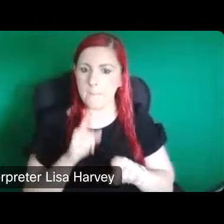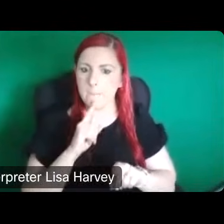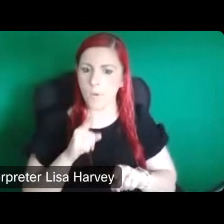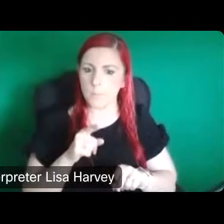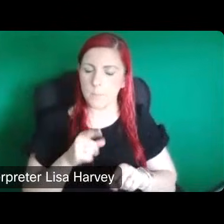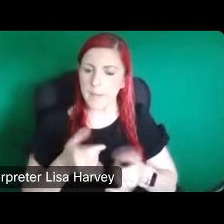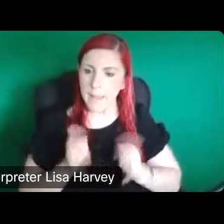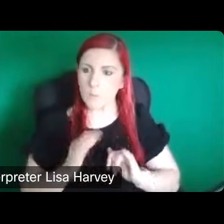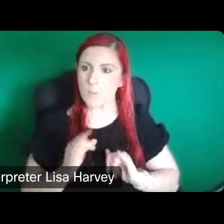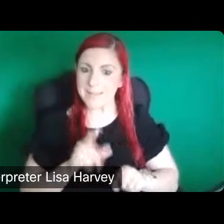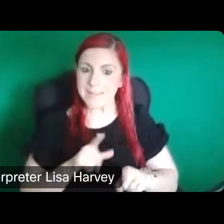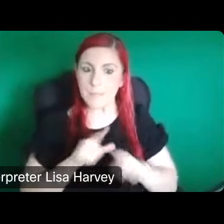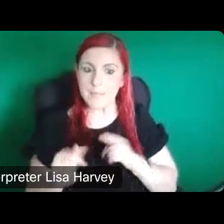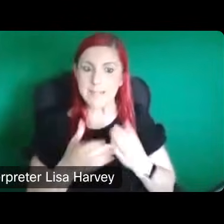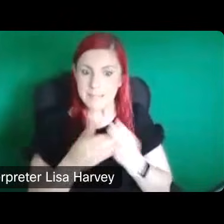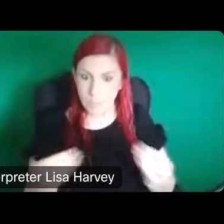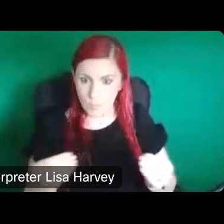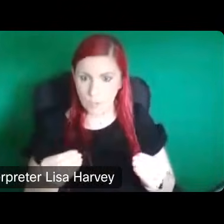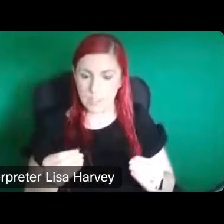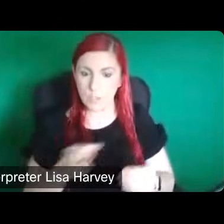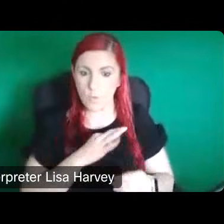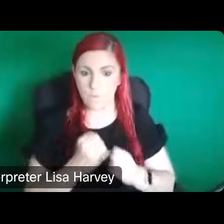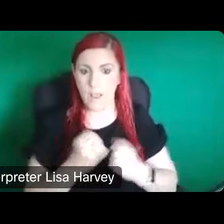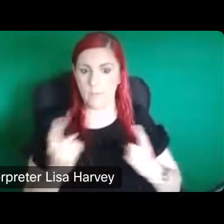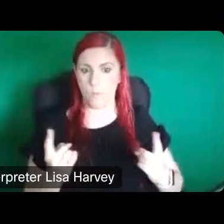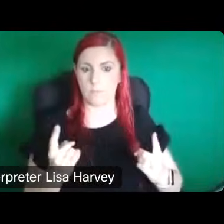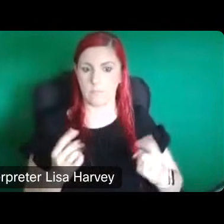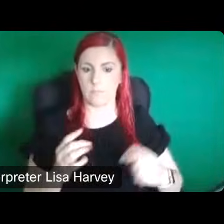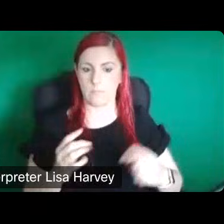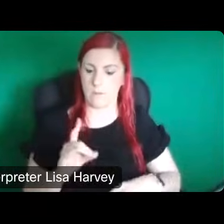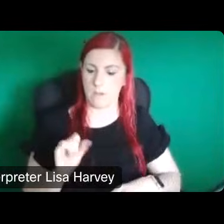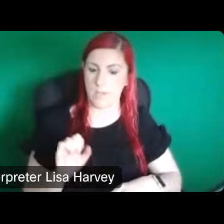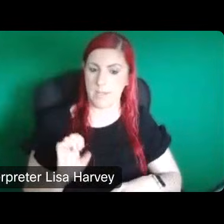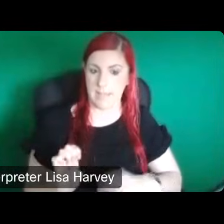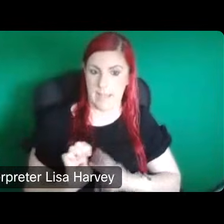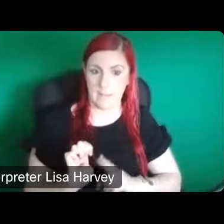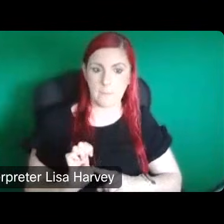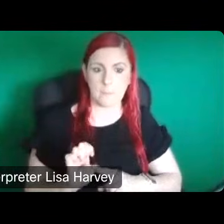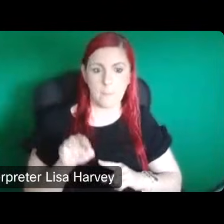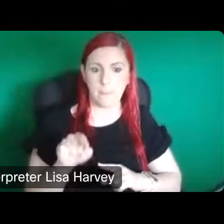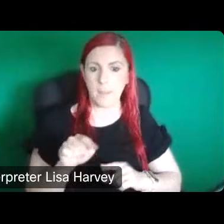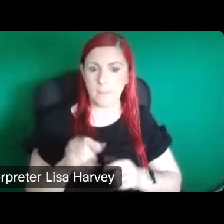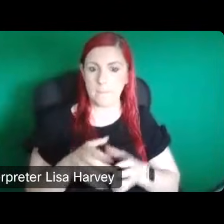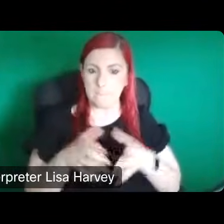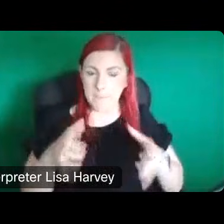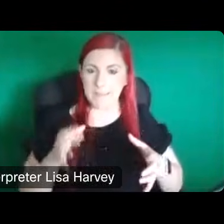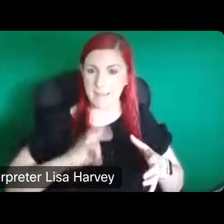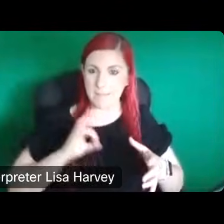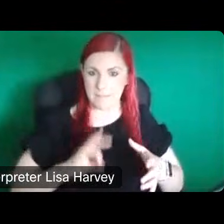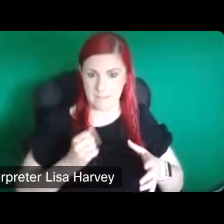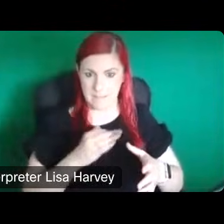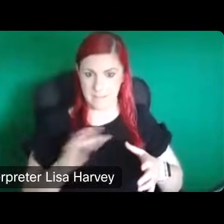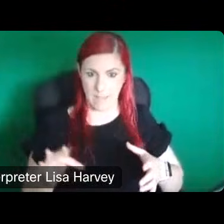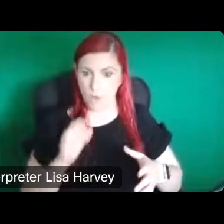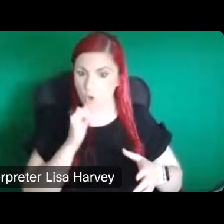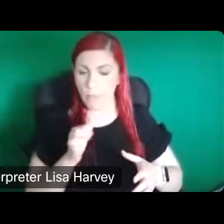on patients and healthcare workers alike. The HSE's biggest asset is its staff. Nothing happens without them. They are the vessels